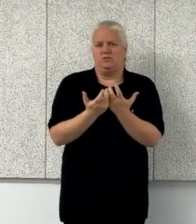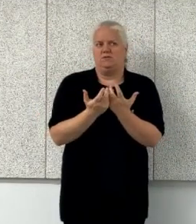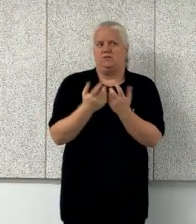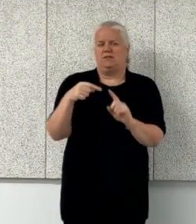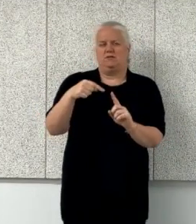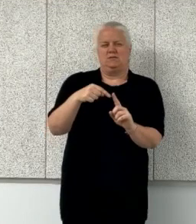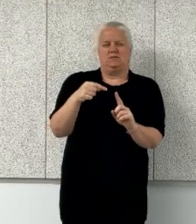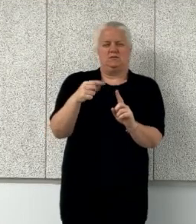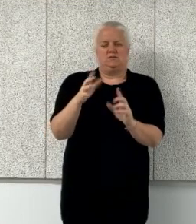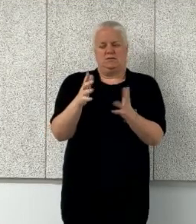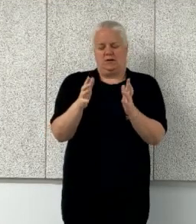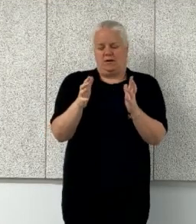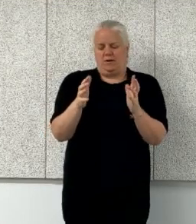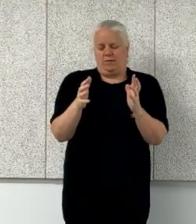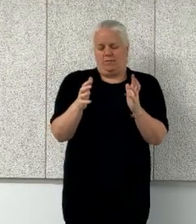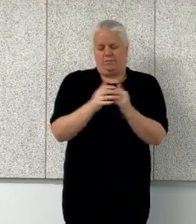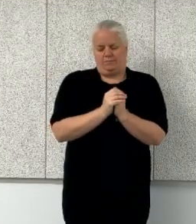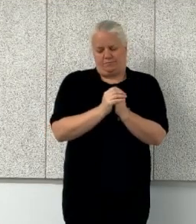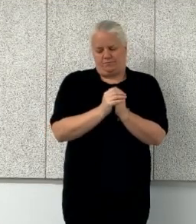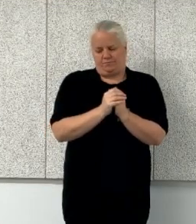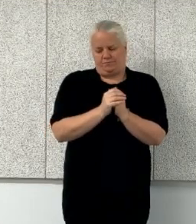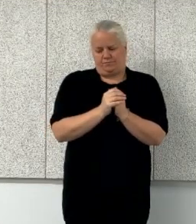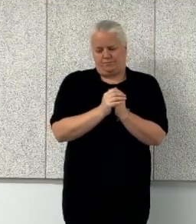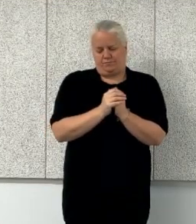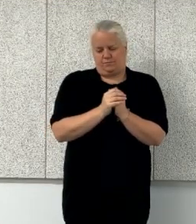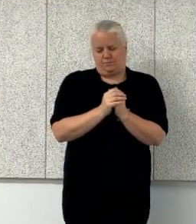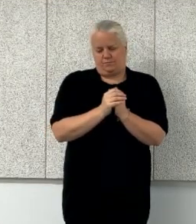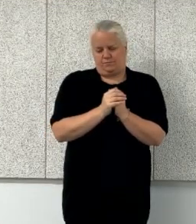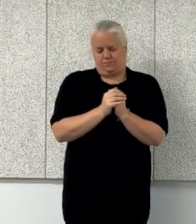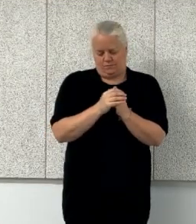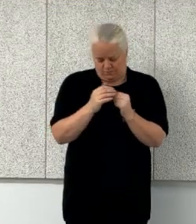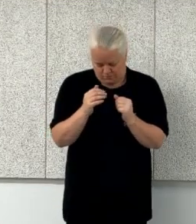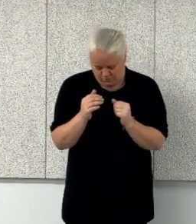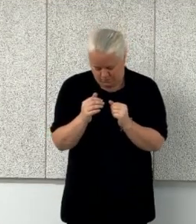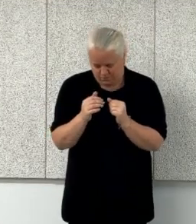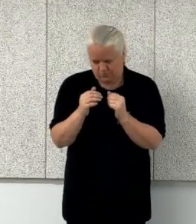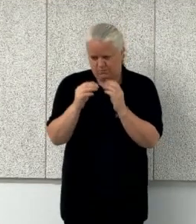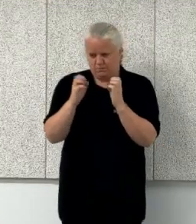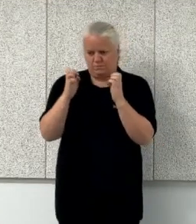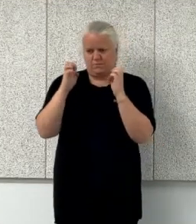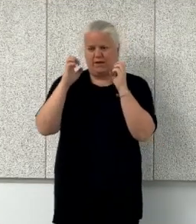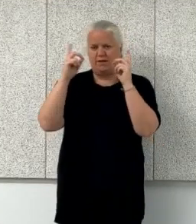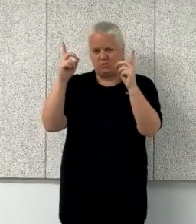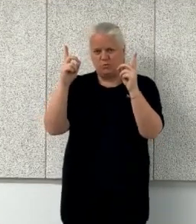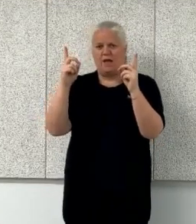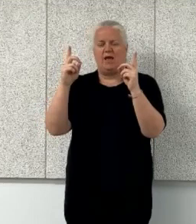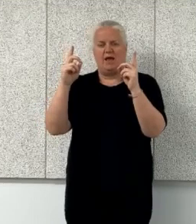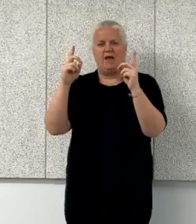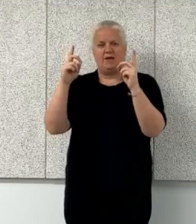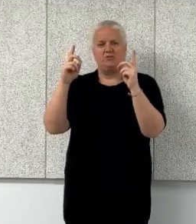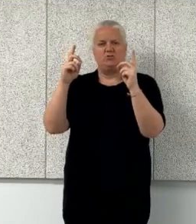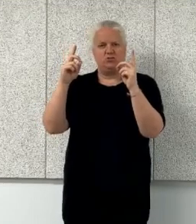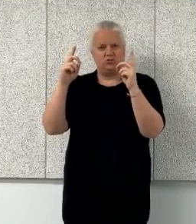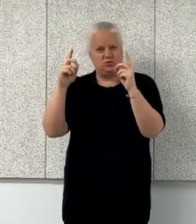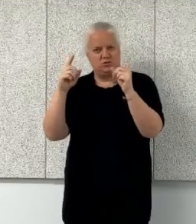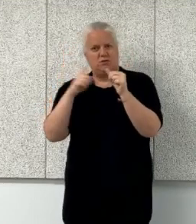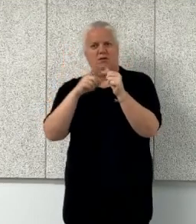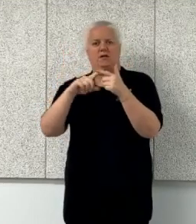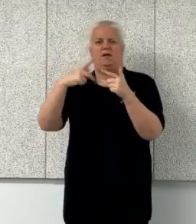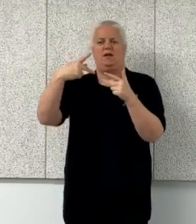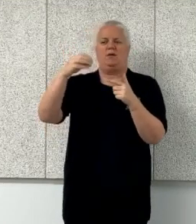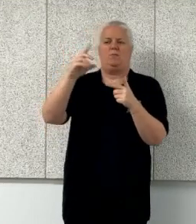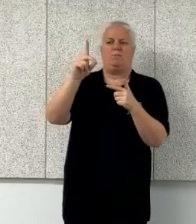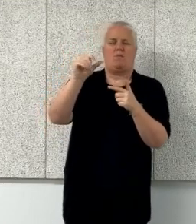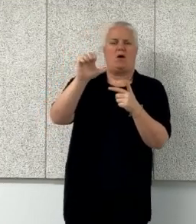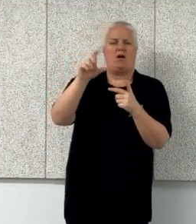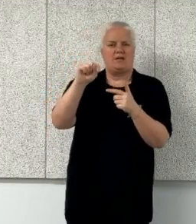this kind of like, you know, education on steroids, you know, auxiliary and ancillary podcasts that are associated with